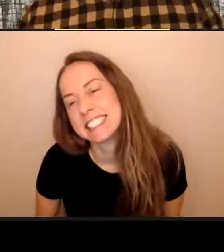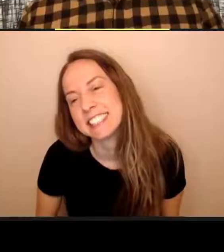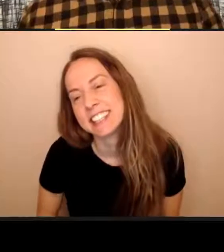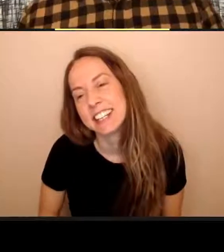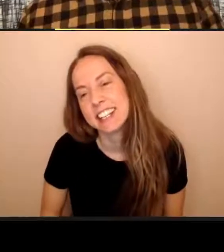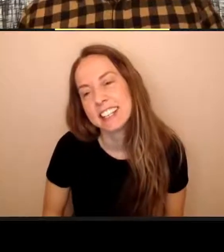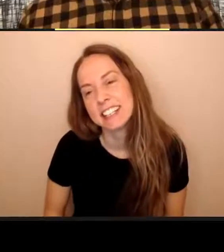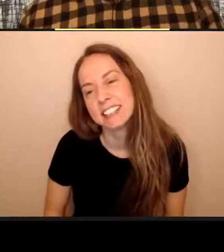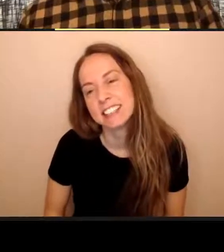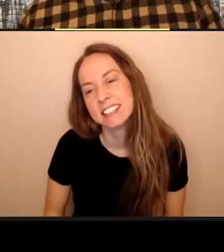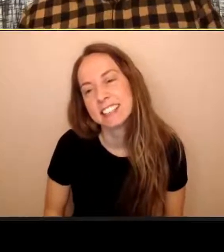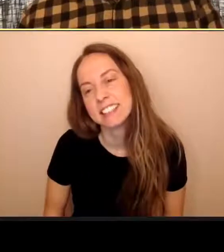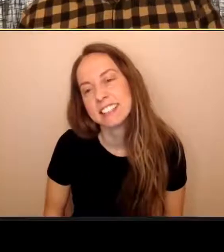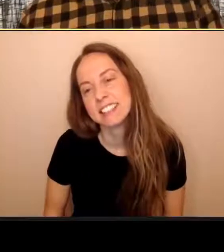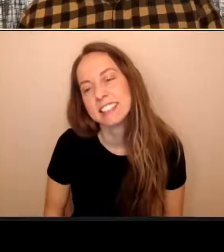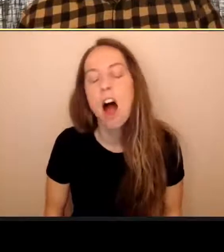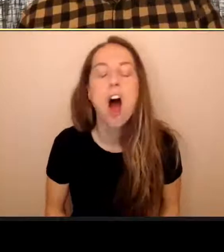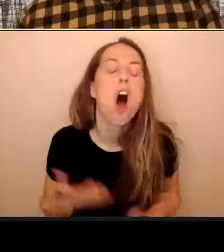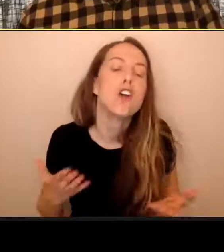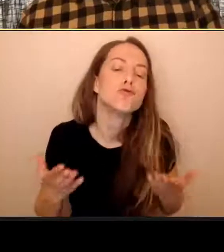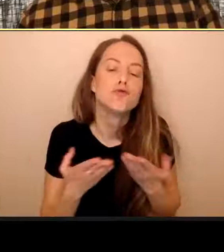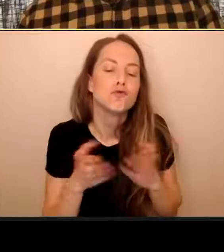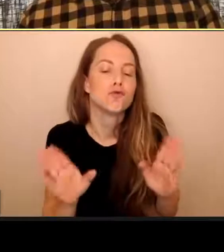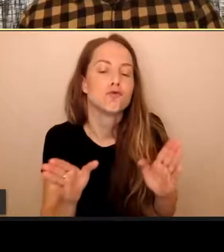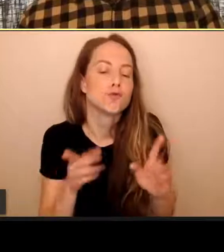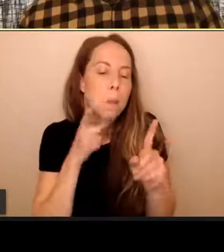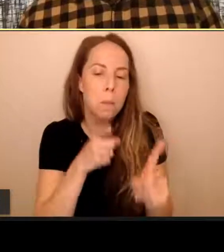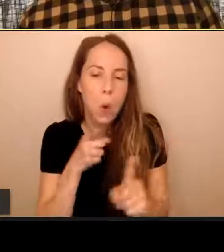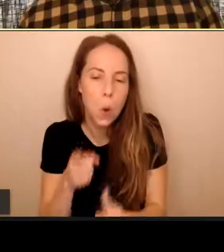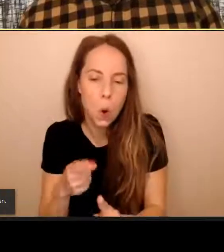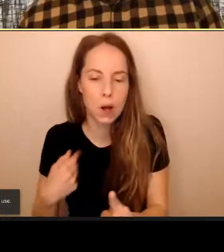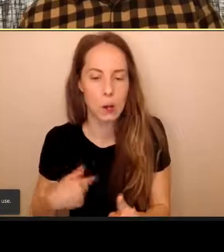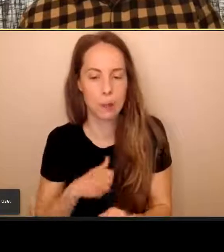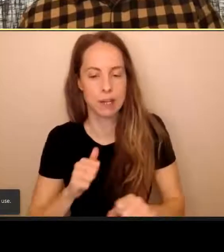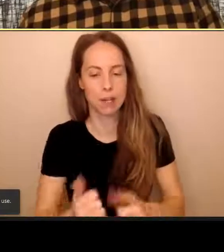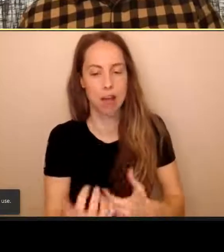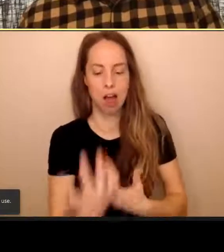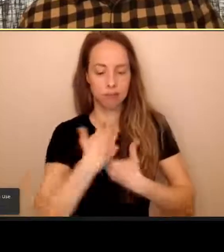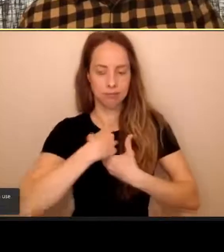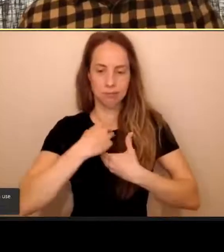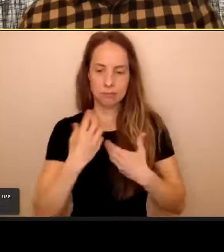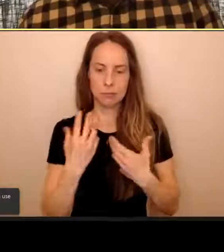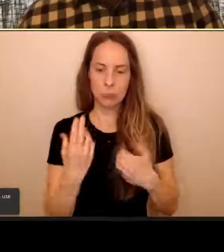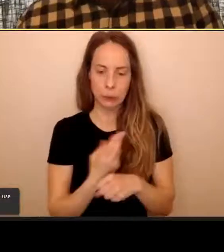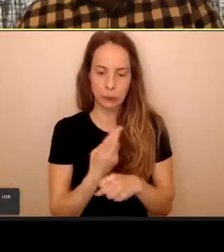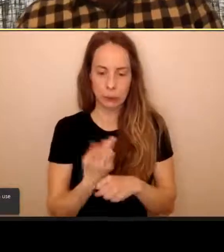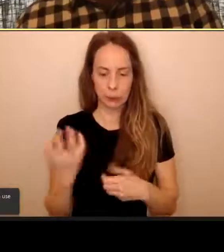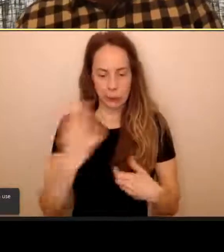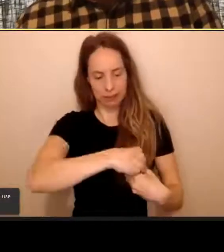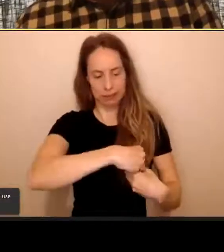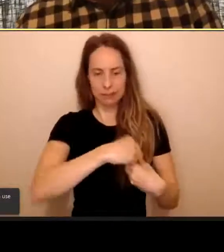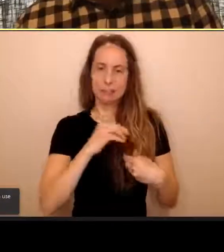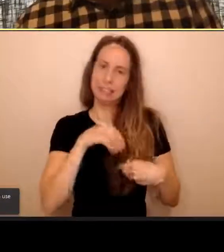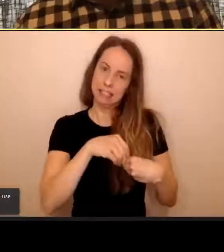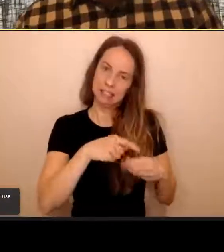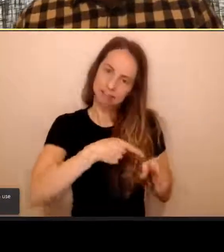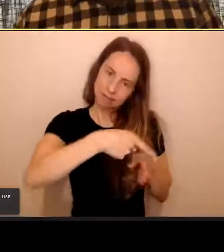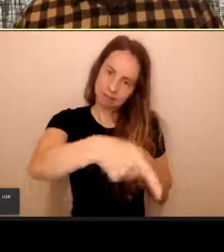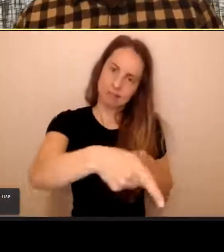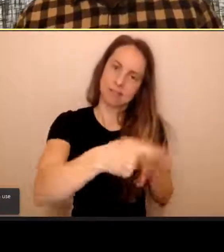just maybe some general pointers that we can use in rehabilitation